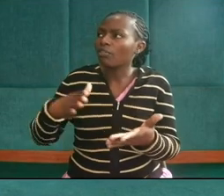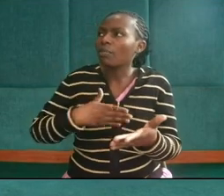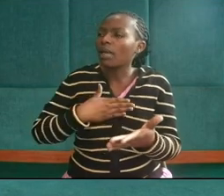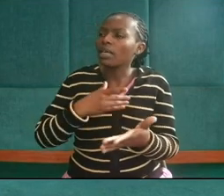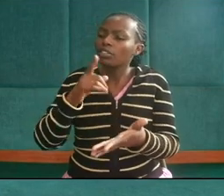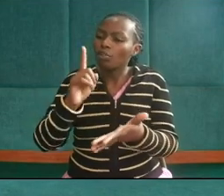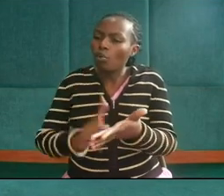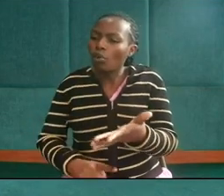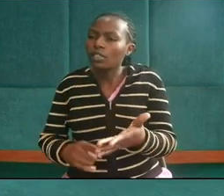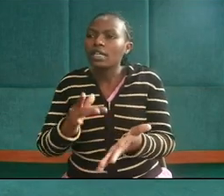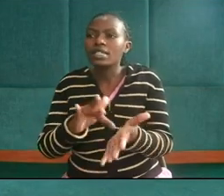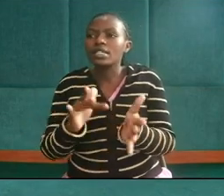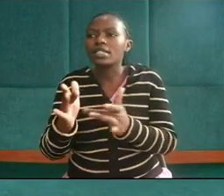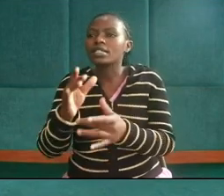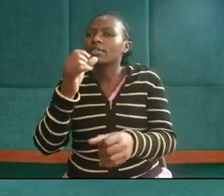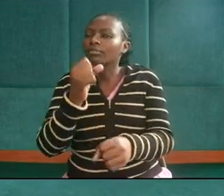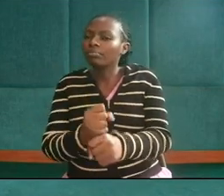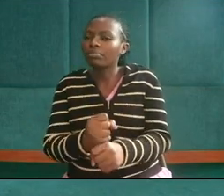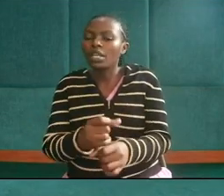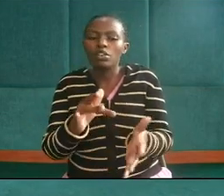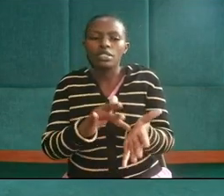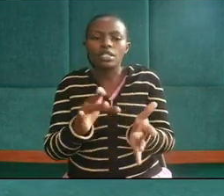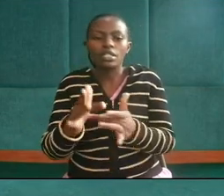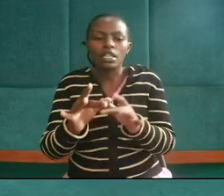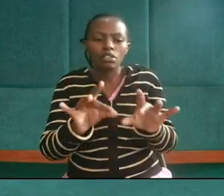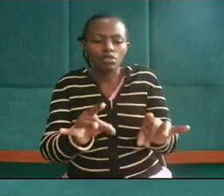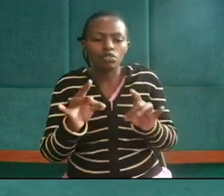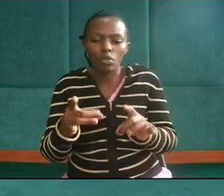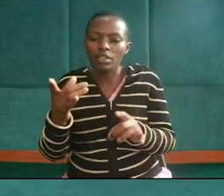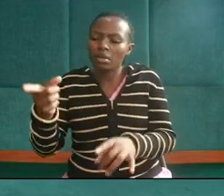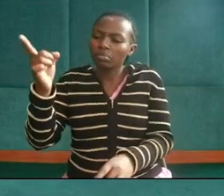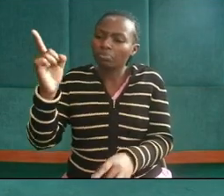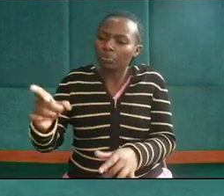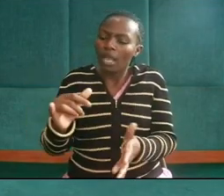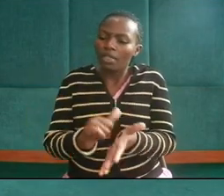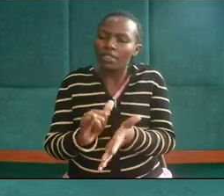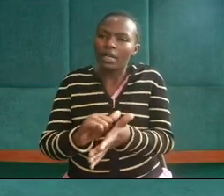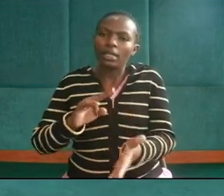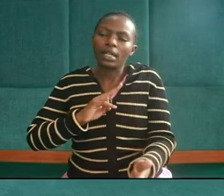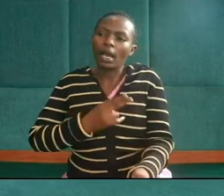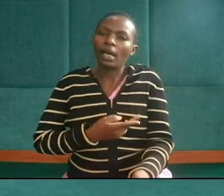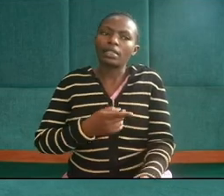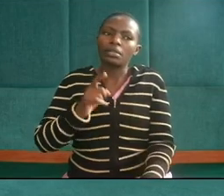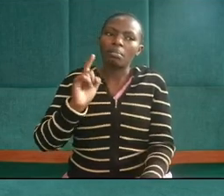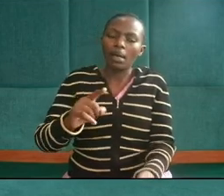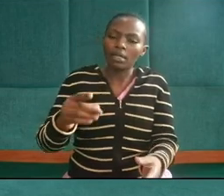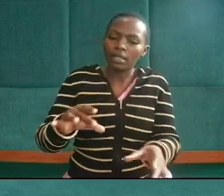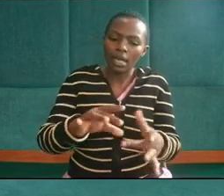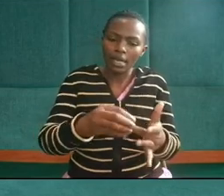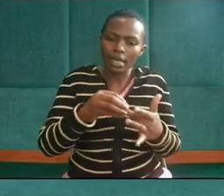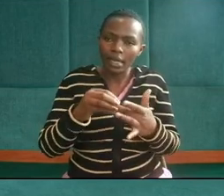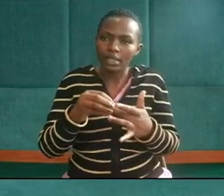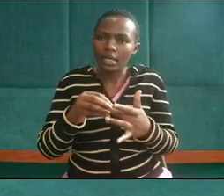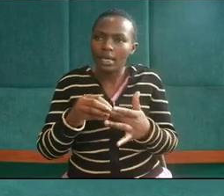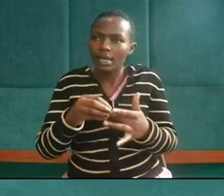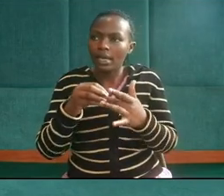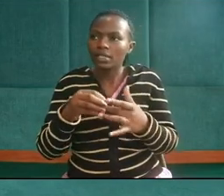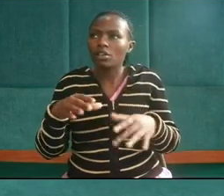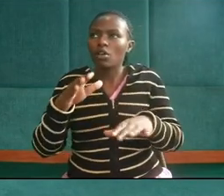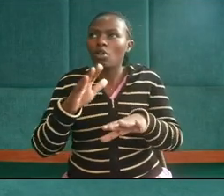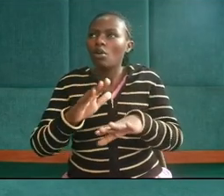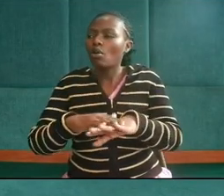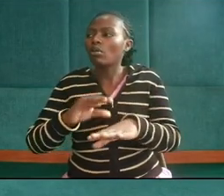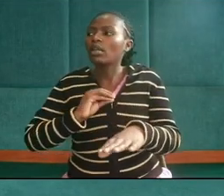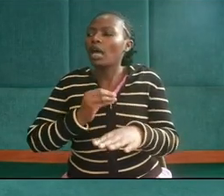So Jesus took the punishment that we are supposed to get on our behalf. So